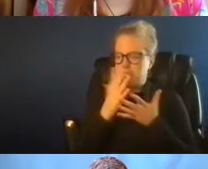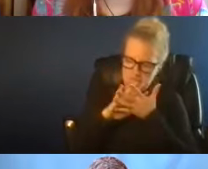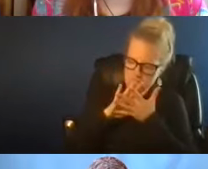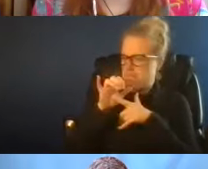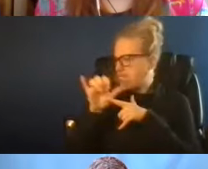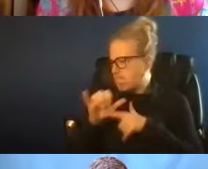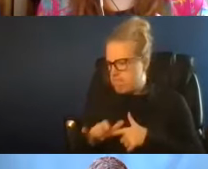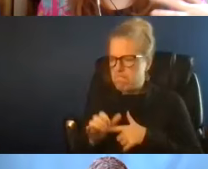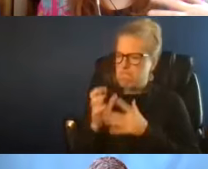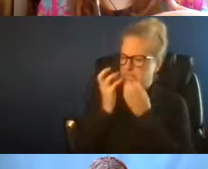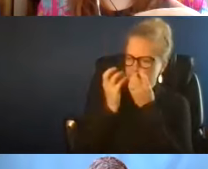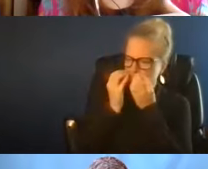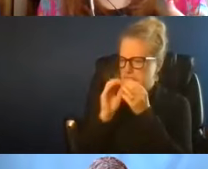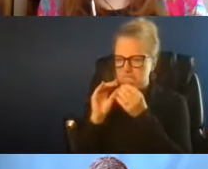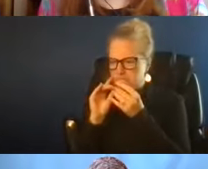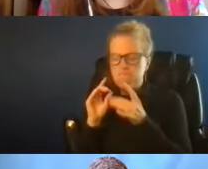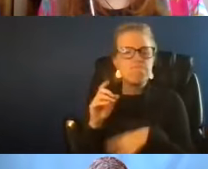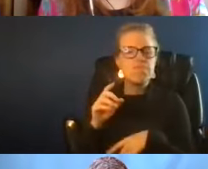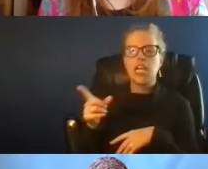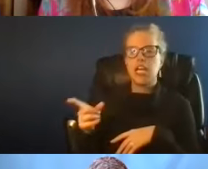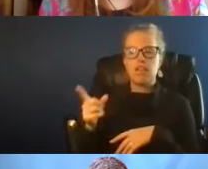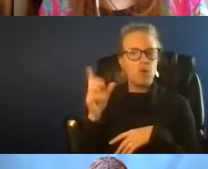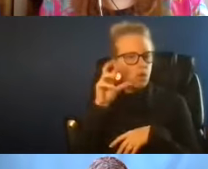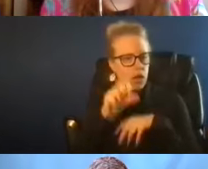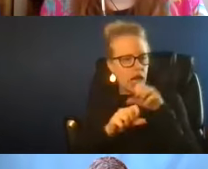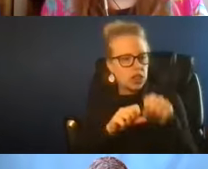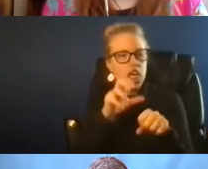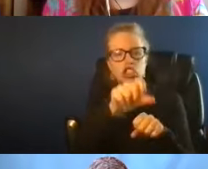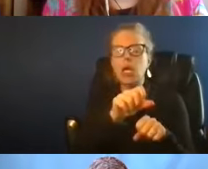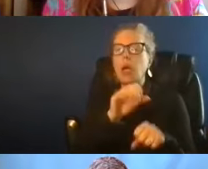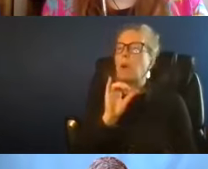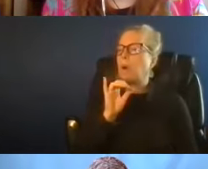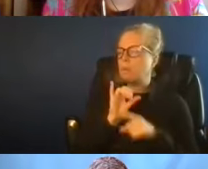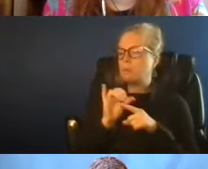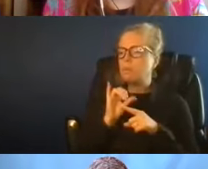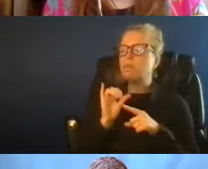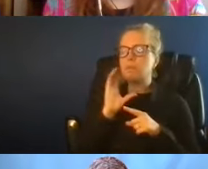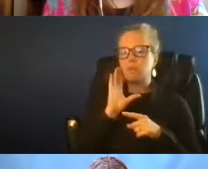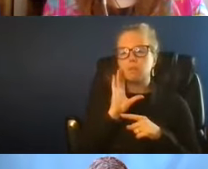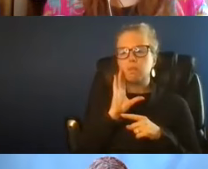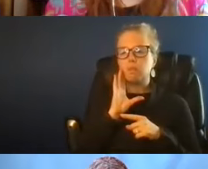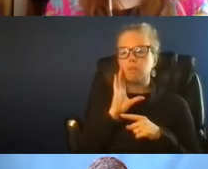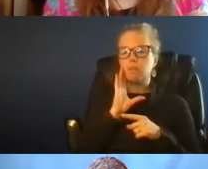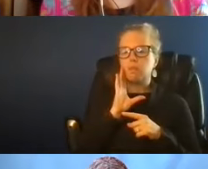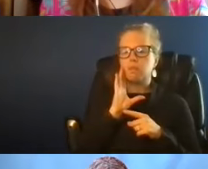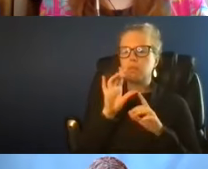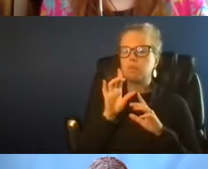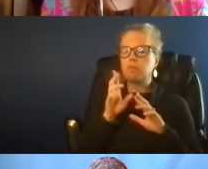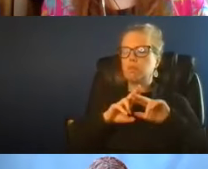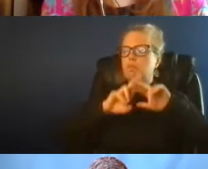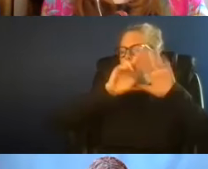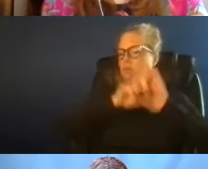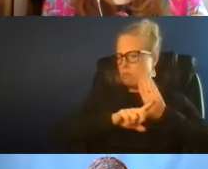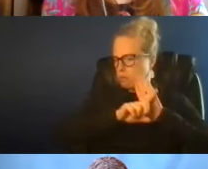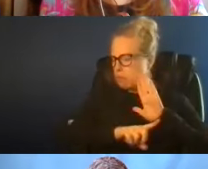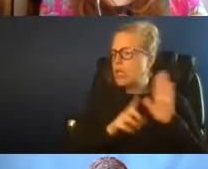under their breath. And so if you hear that, or you notice that is happening, you try to leave the